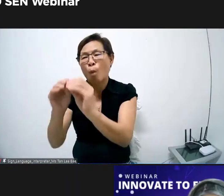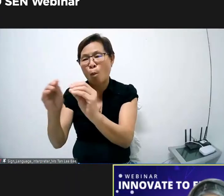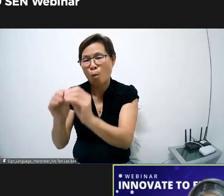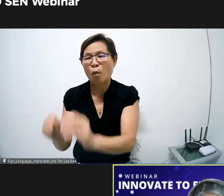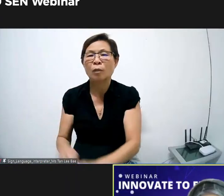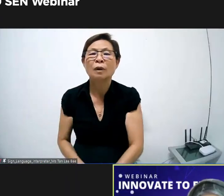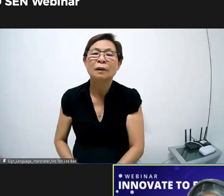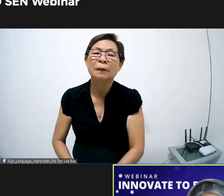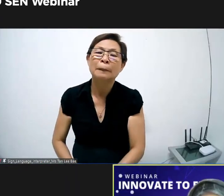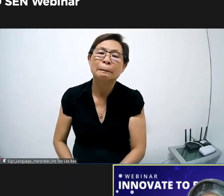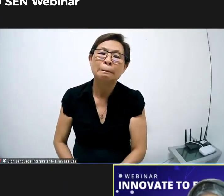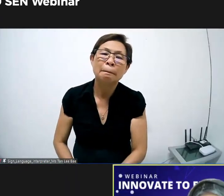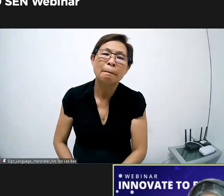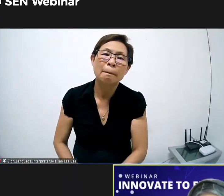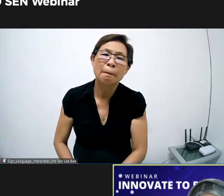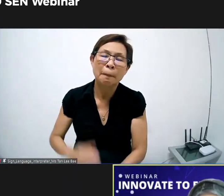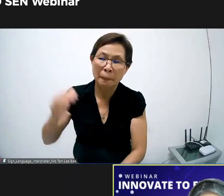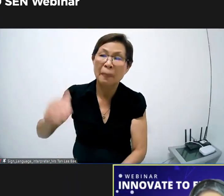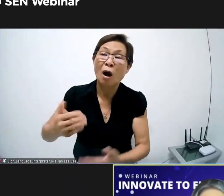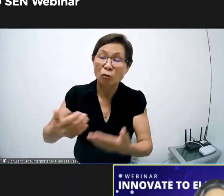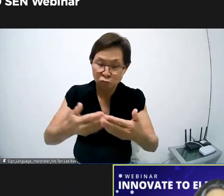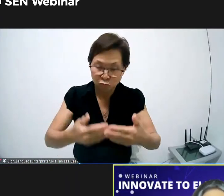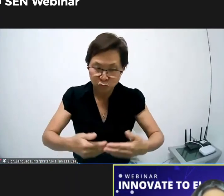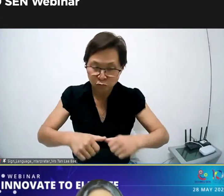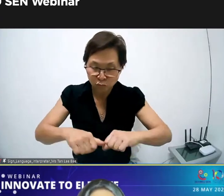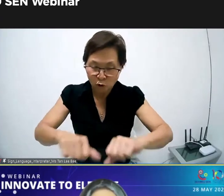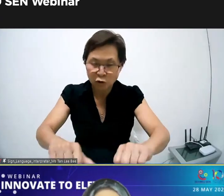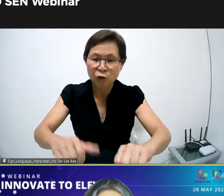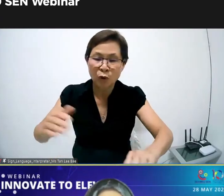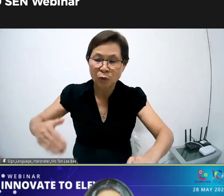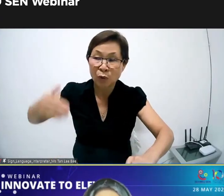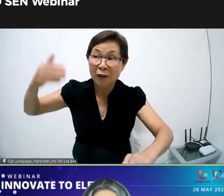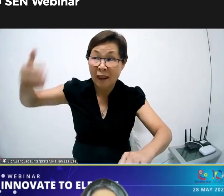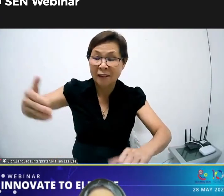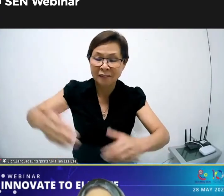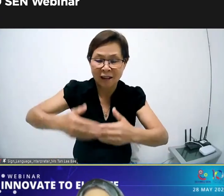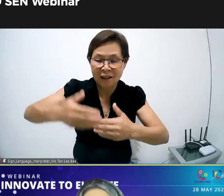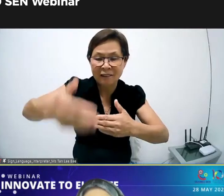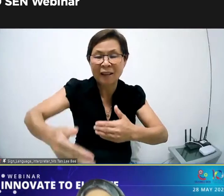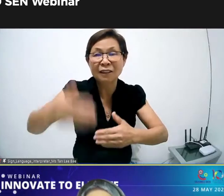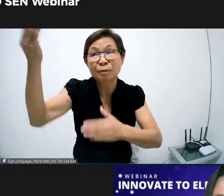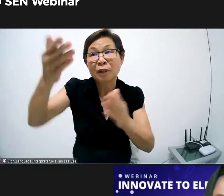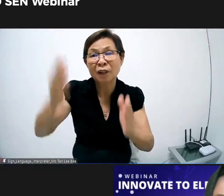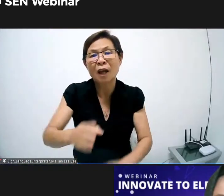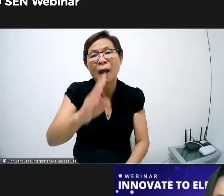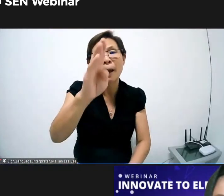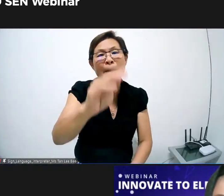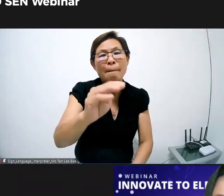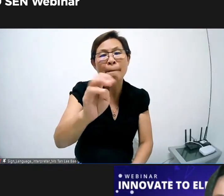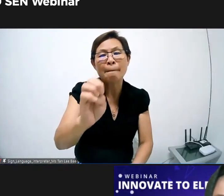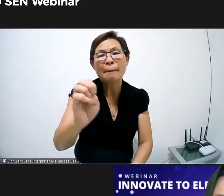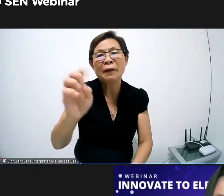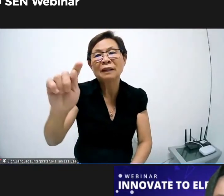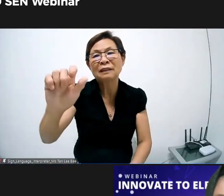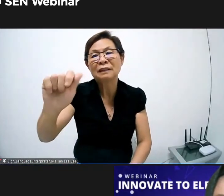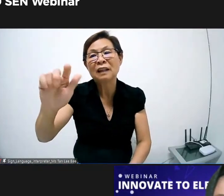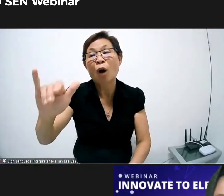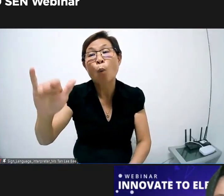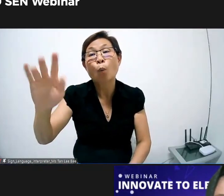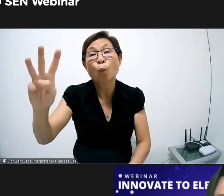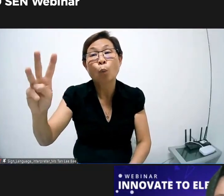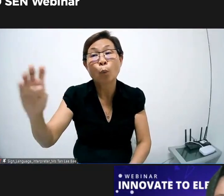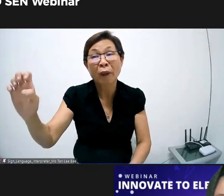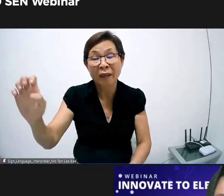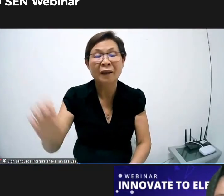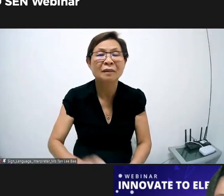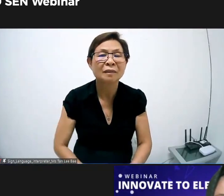move on to our next speaker for round 2. Earlier on, Ms. Mitawi has dispelled myth on PWDs in workspace because there